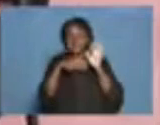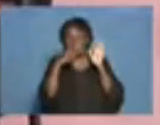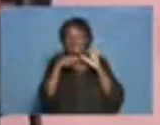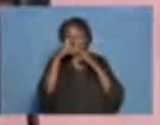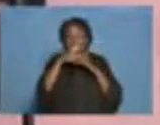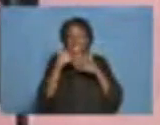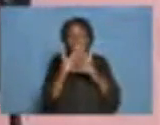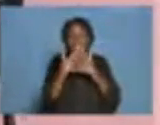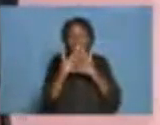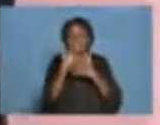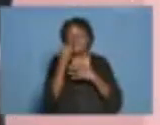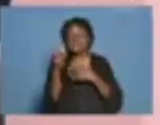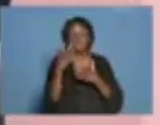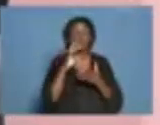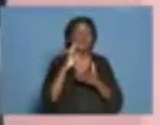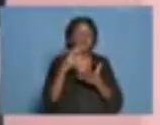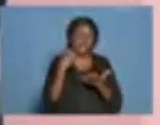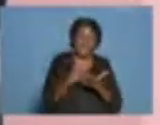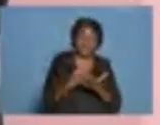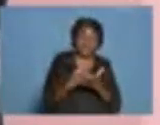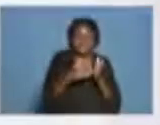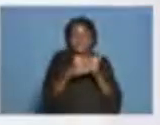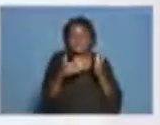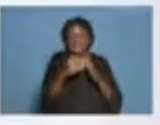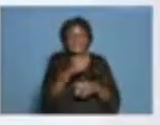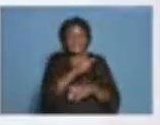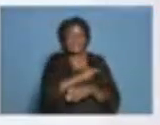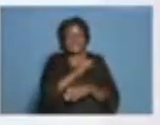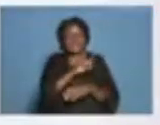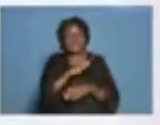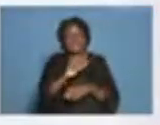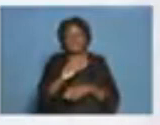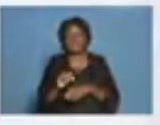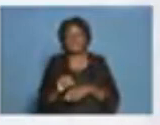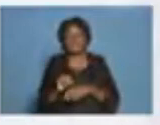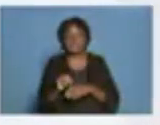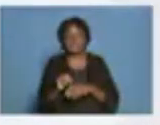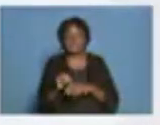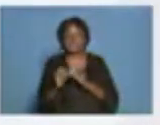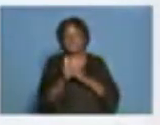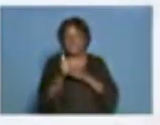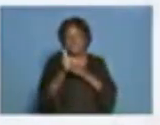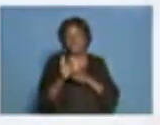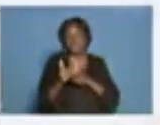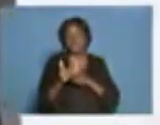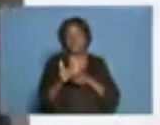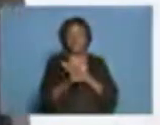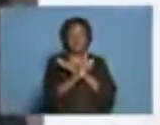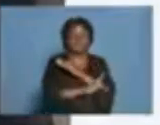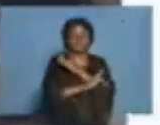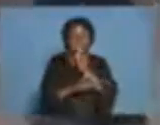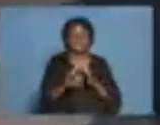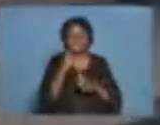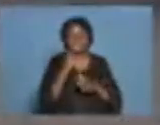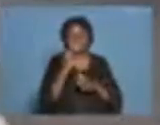were adopted by other members of the defense team. In response, lead prosecutor Cordell Fraser charged that the constitutional motion was